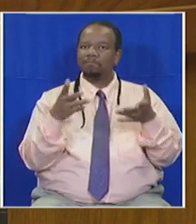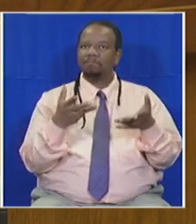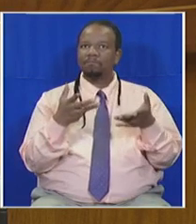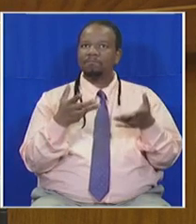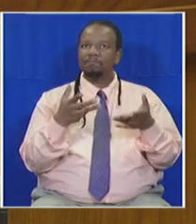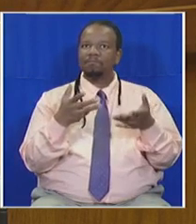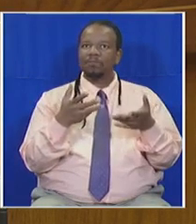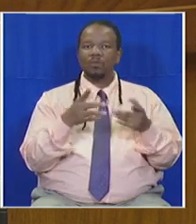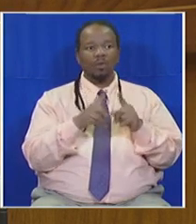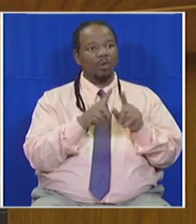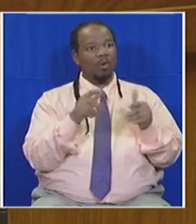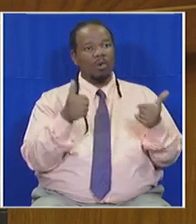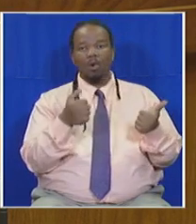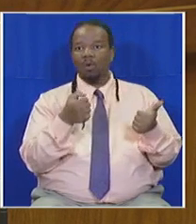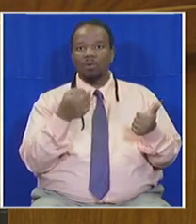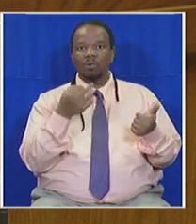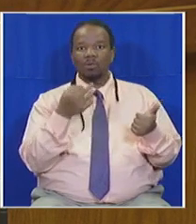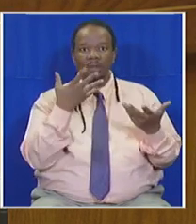doom and gloom.